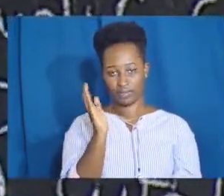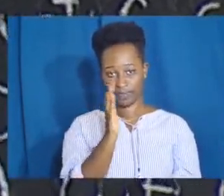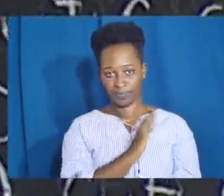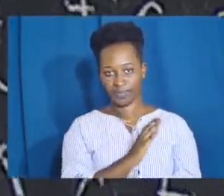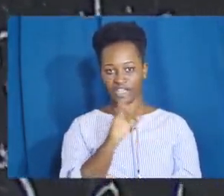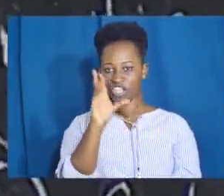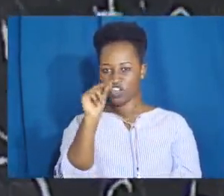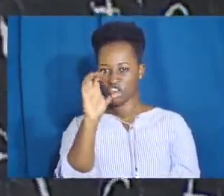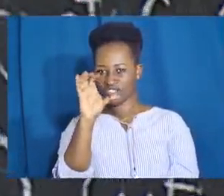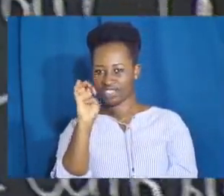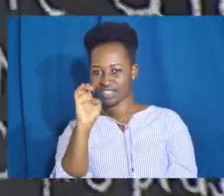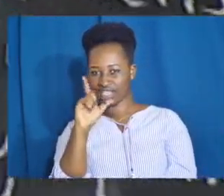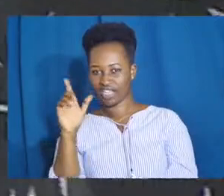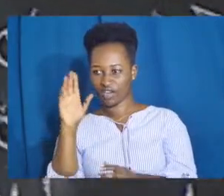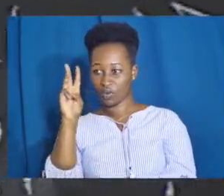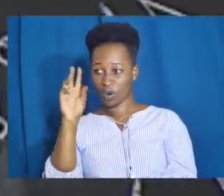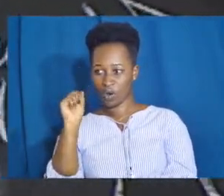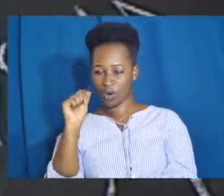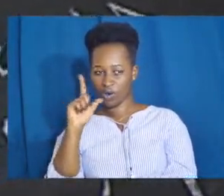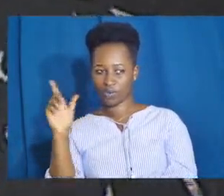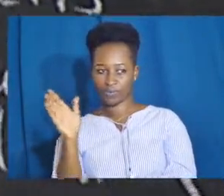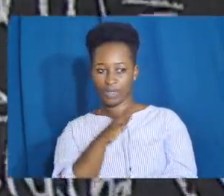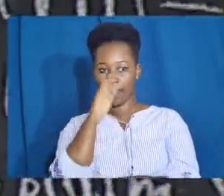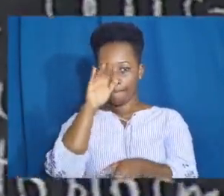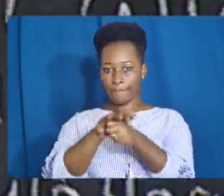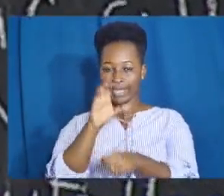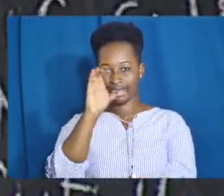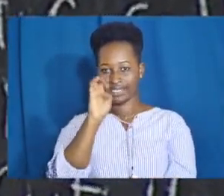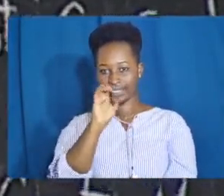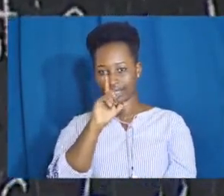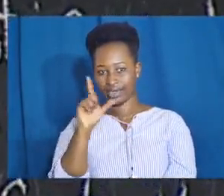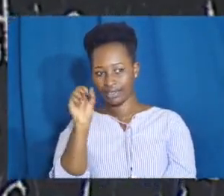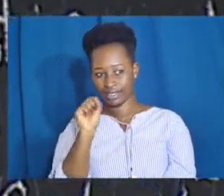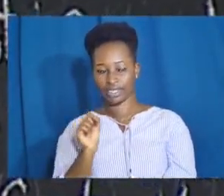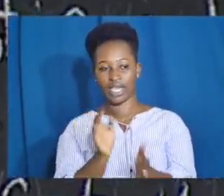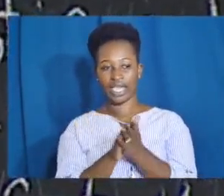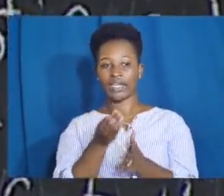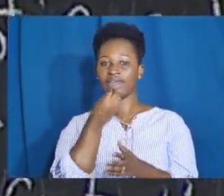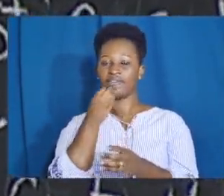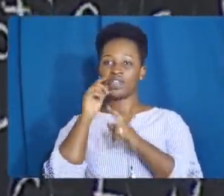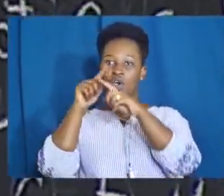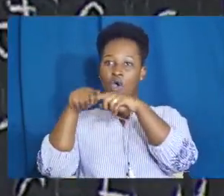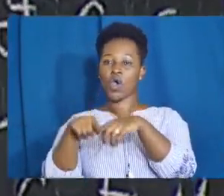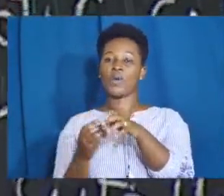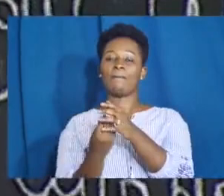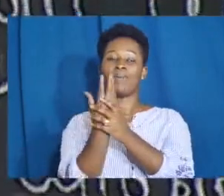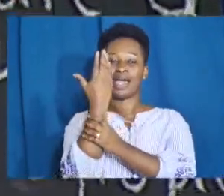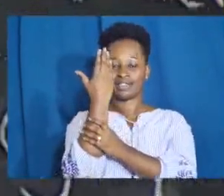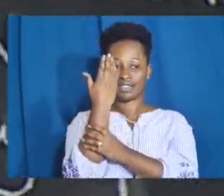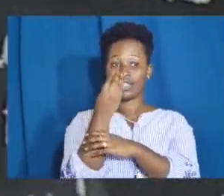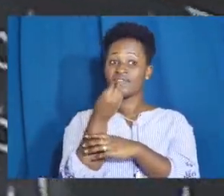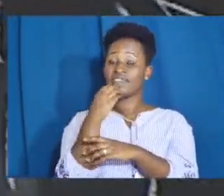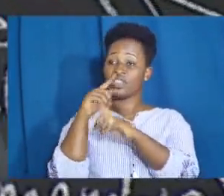wall, many cells, that means multicellular, and then feed on plants. Feeding on plants